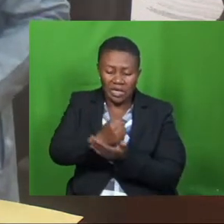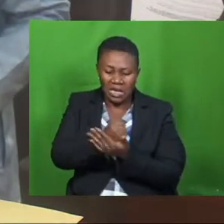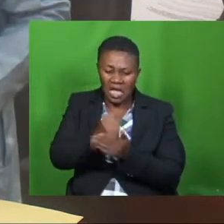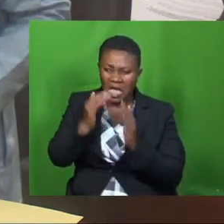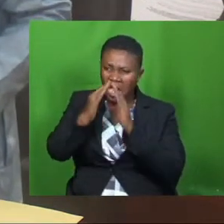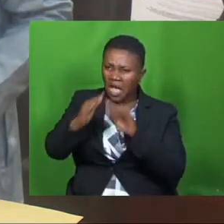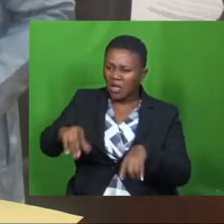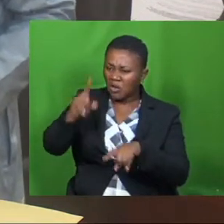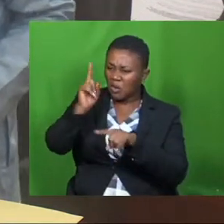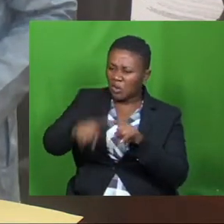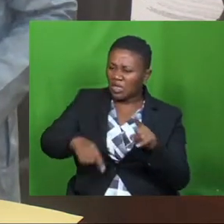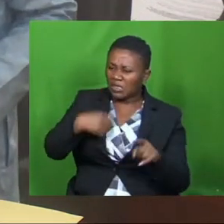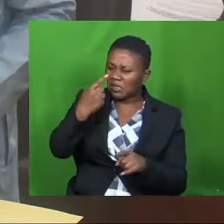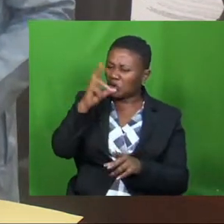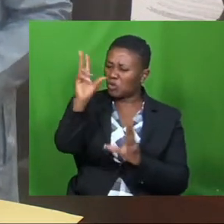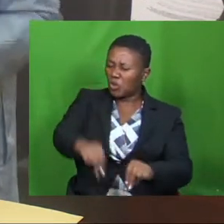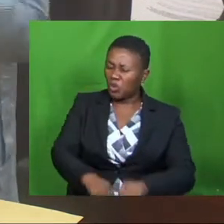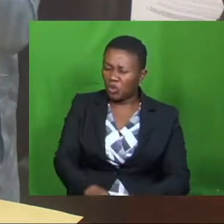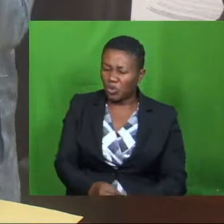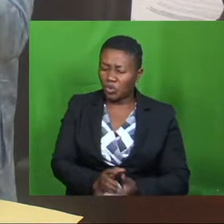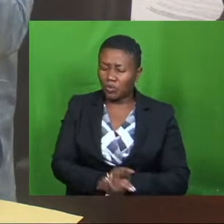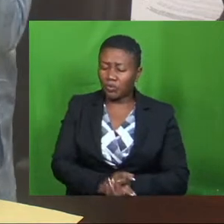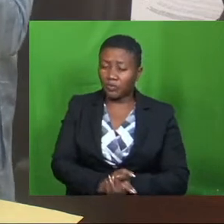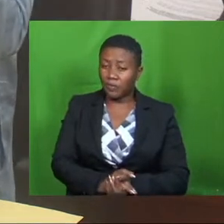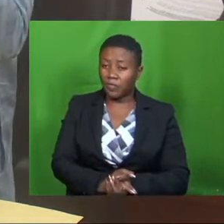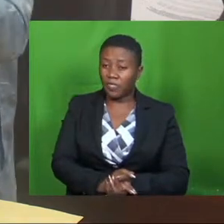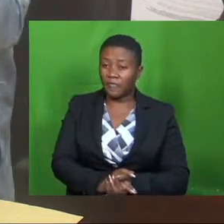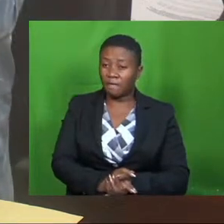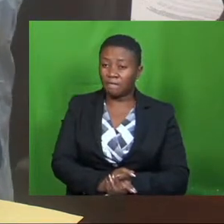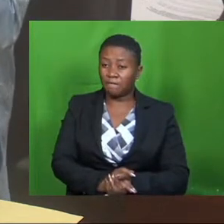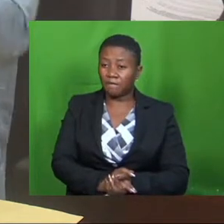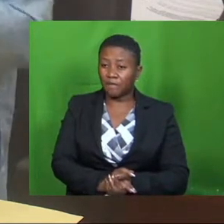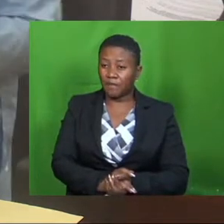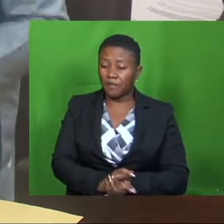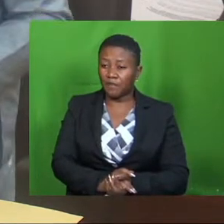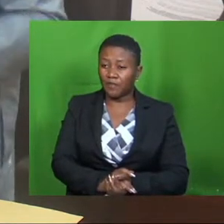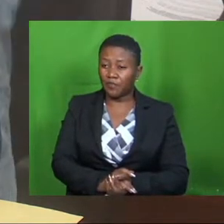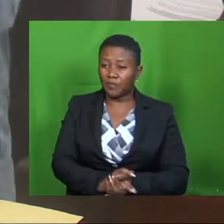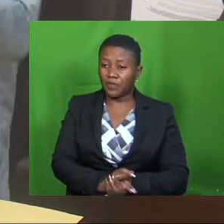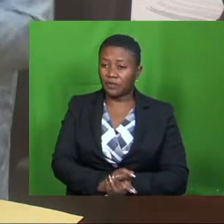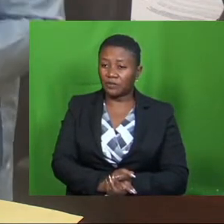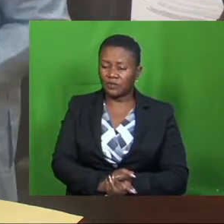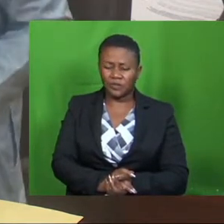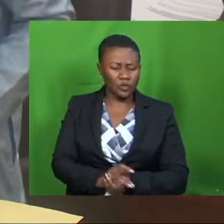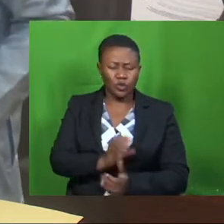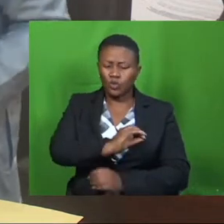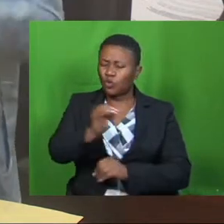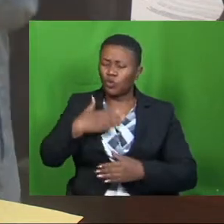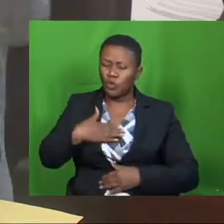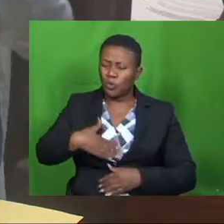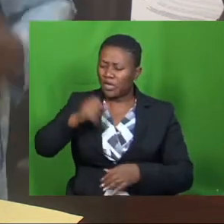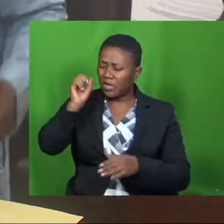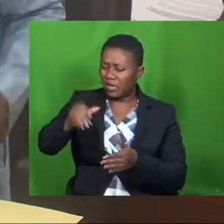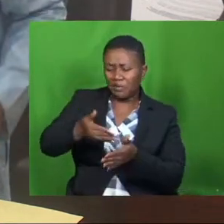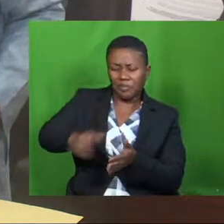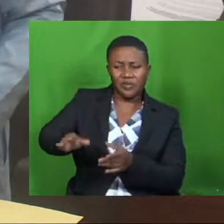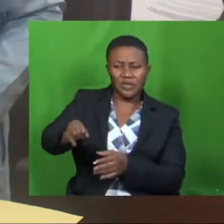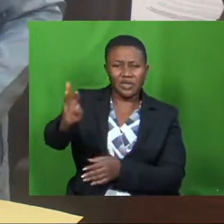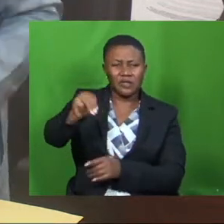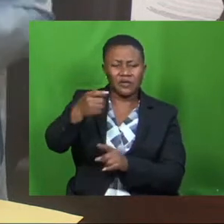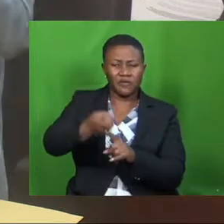decided I should be Wednesday, so that people could maybe get better informed about the minister coming here. And